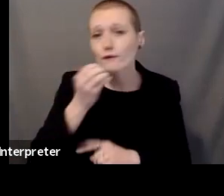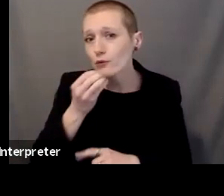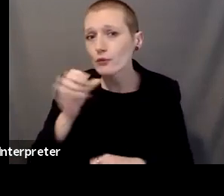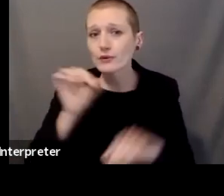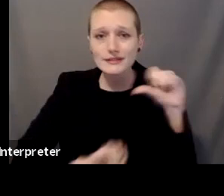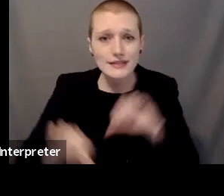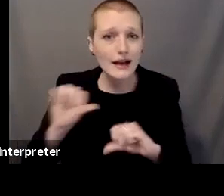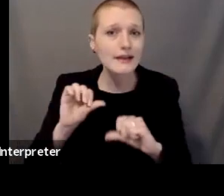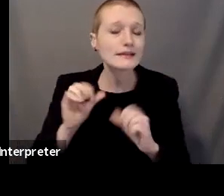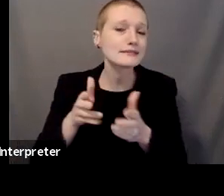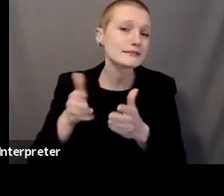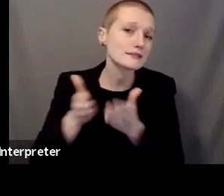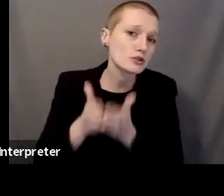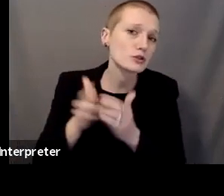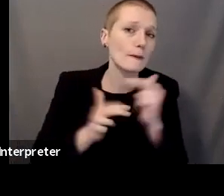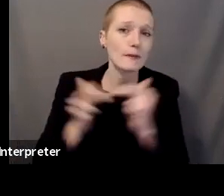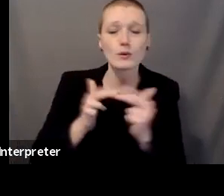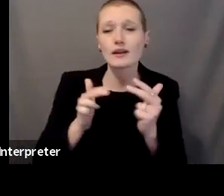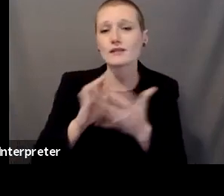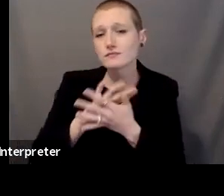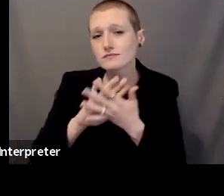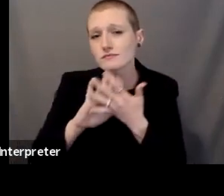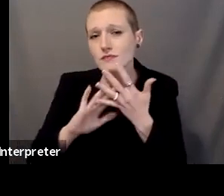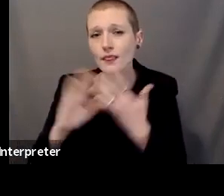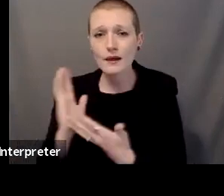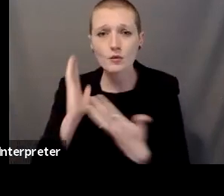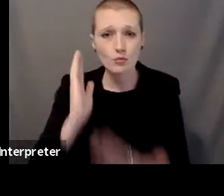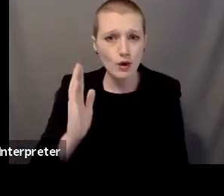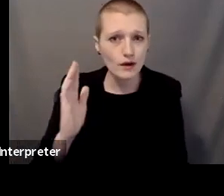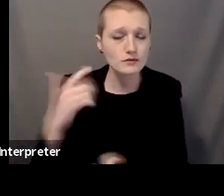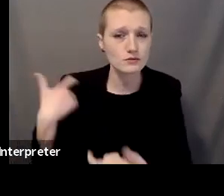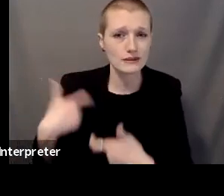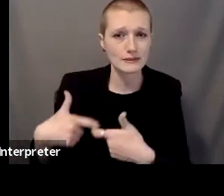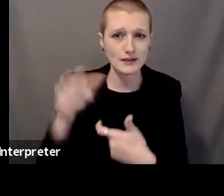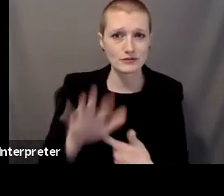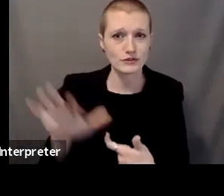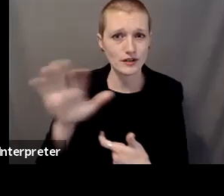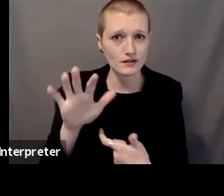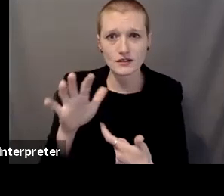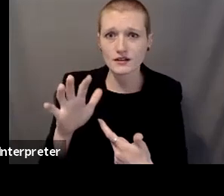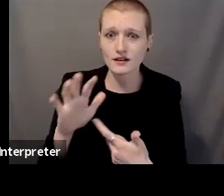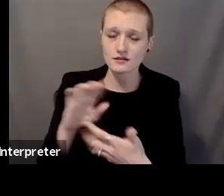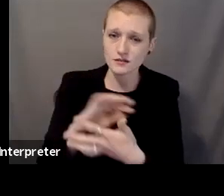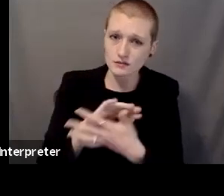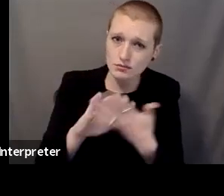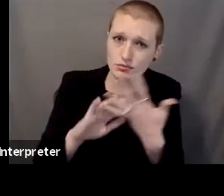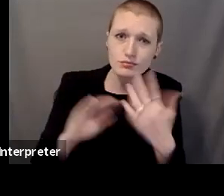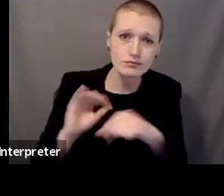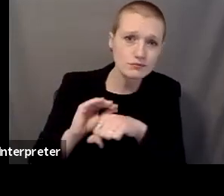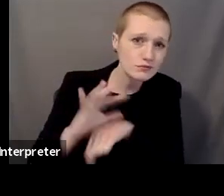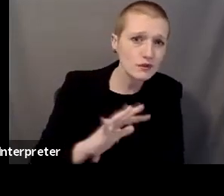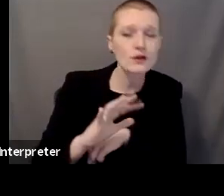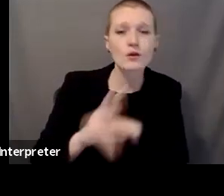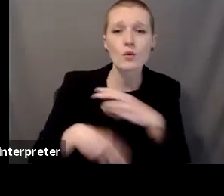science, shipbuilding, and all those things that impacted the world. Before there were Vikings, there were Moors sailing